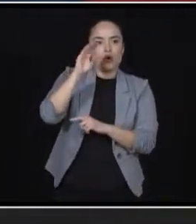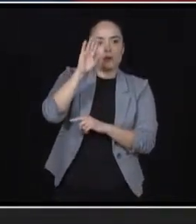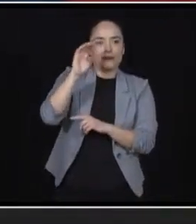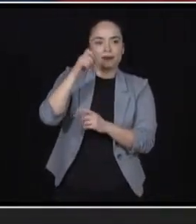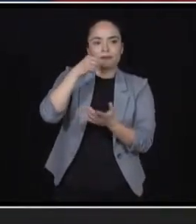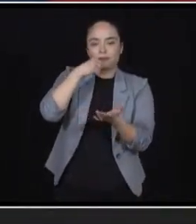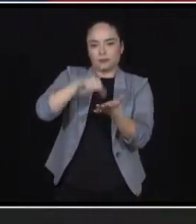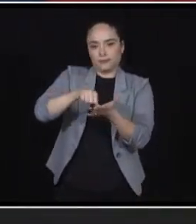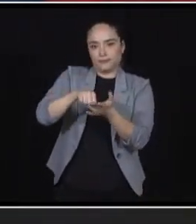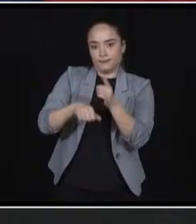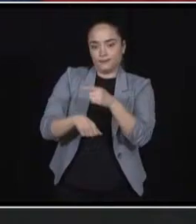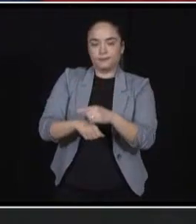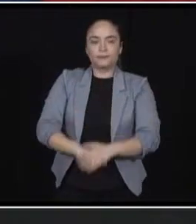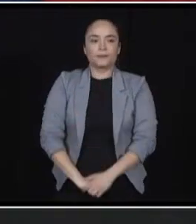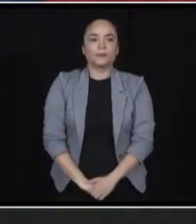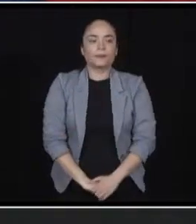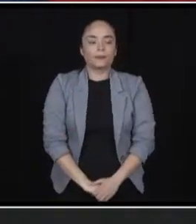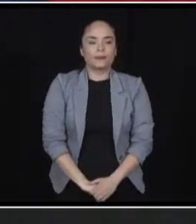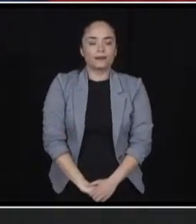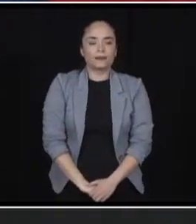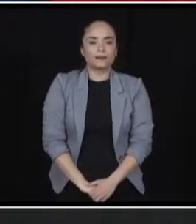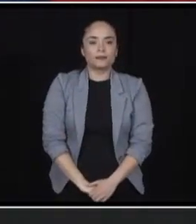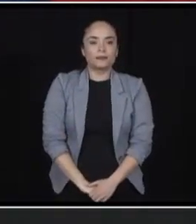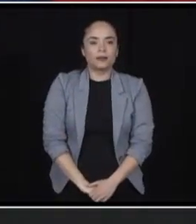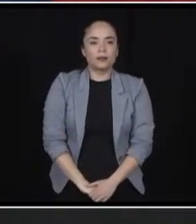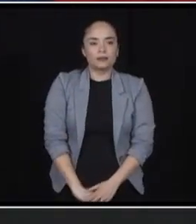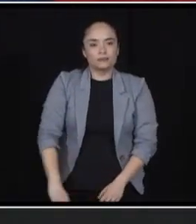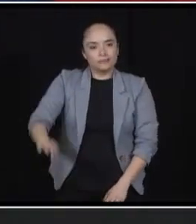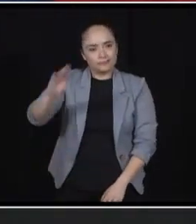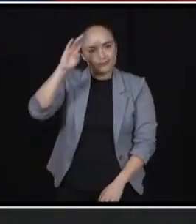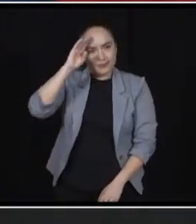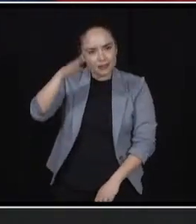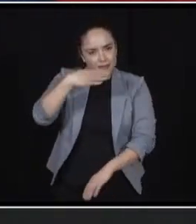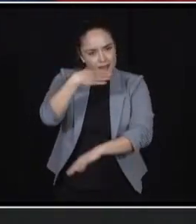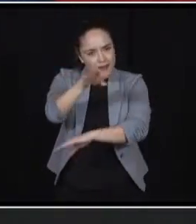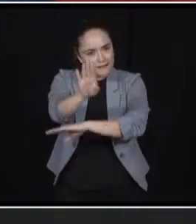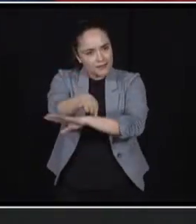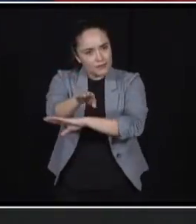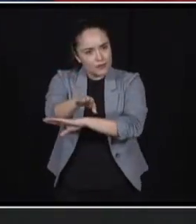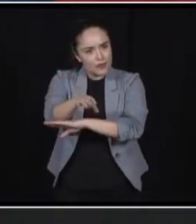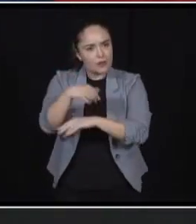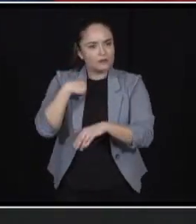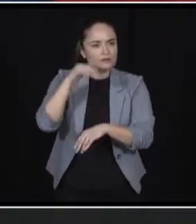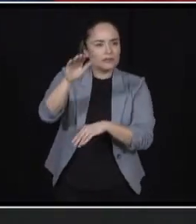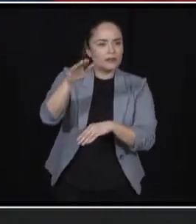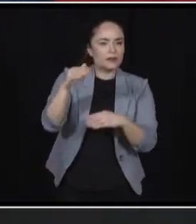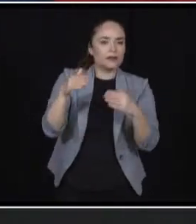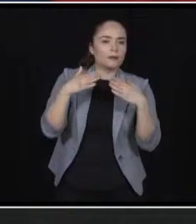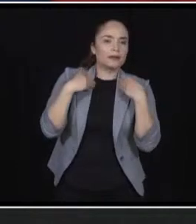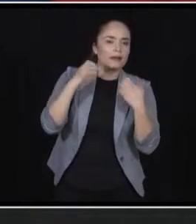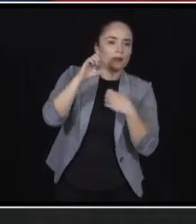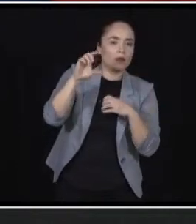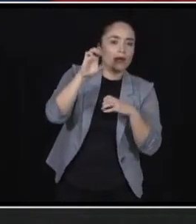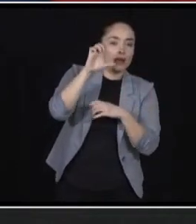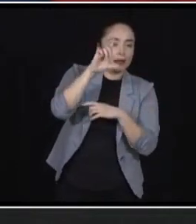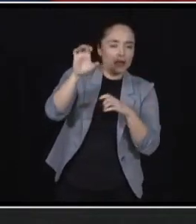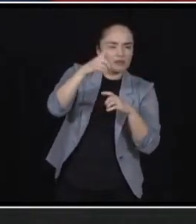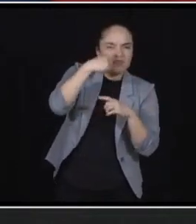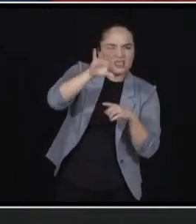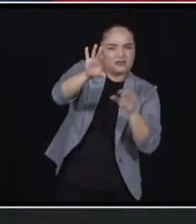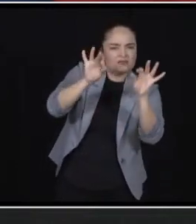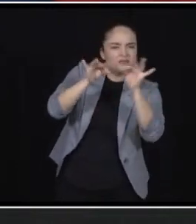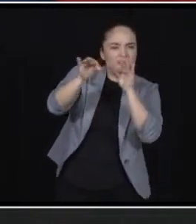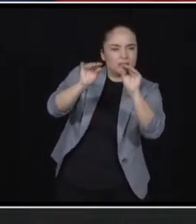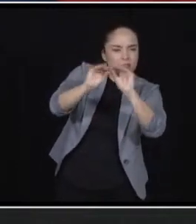Hi, everyone. Good afternoon. Minister Lecce, I was hoping you could clarify or confirm that there is actually there's